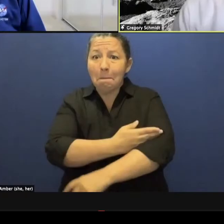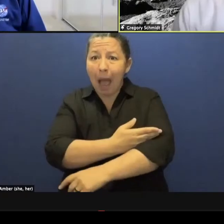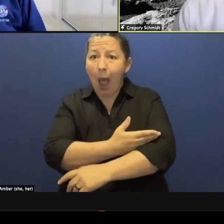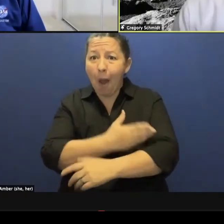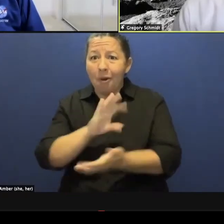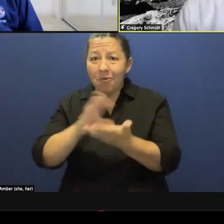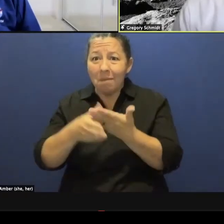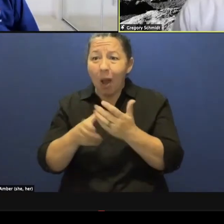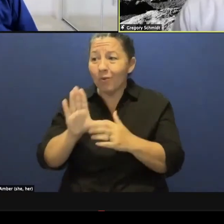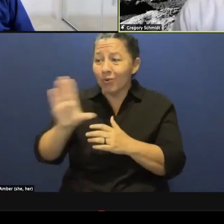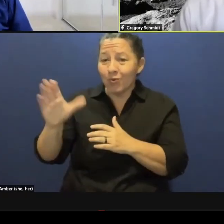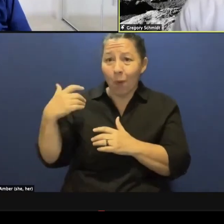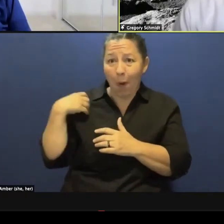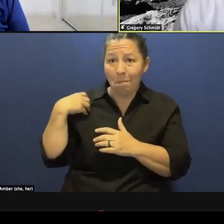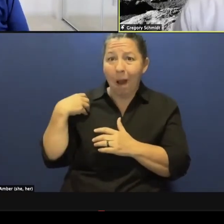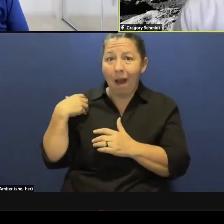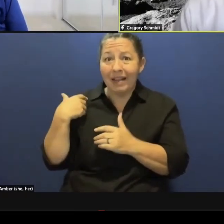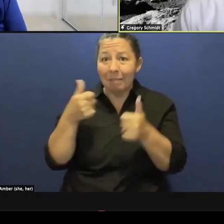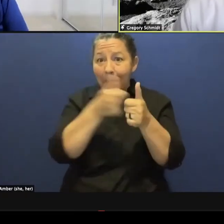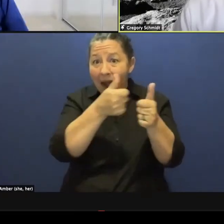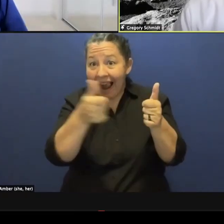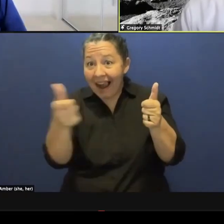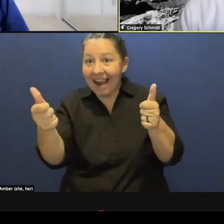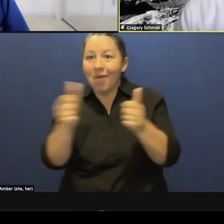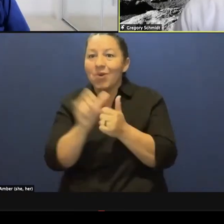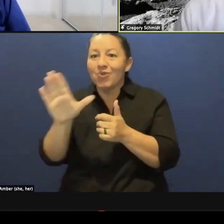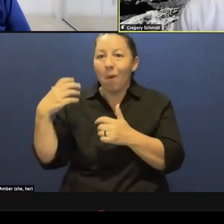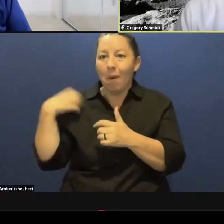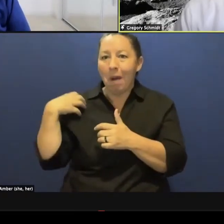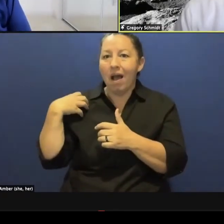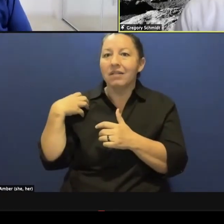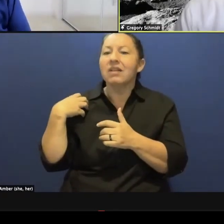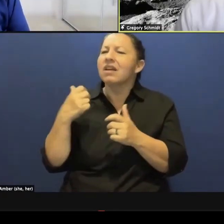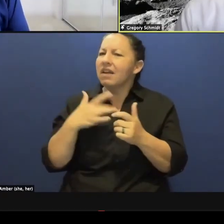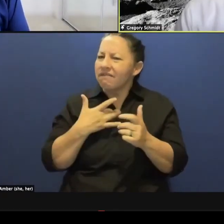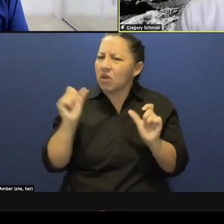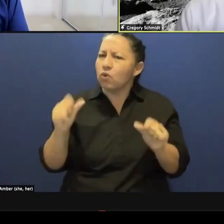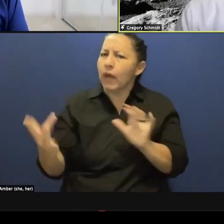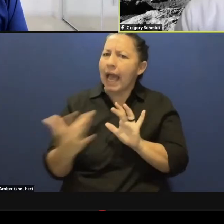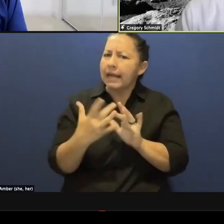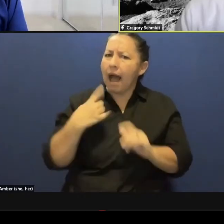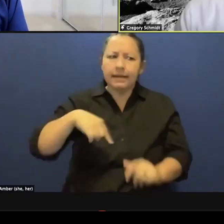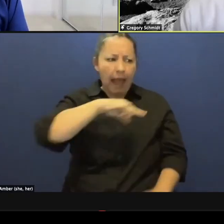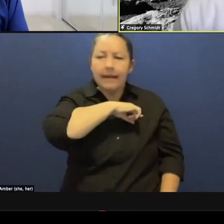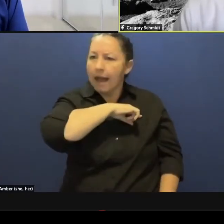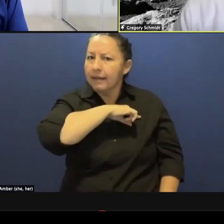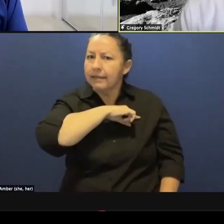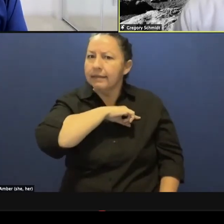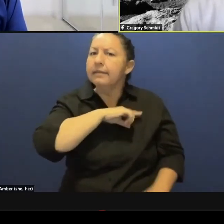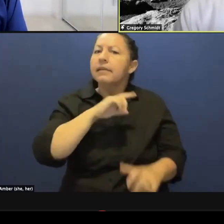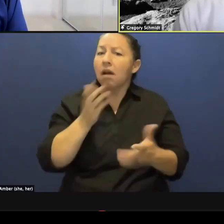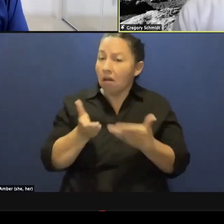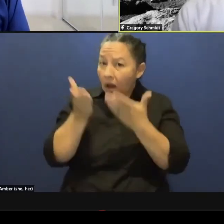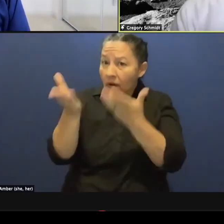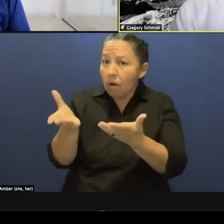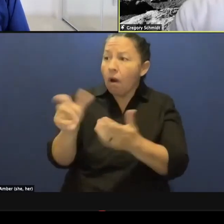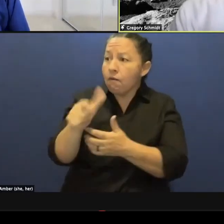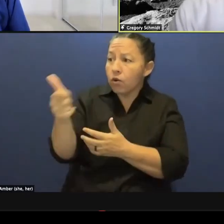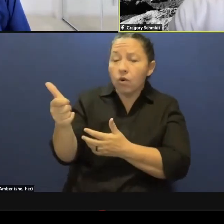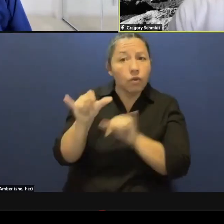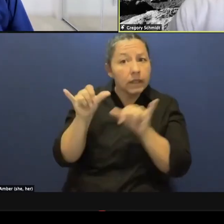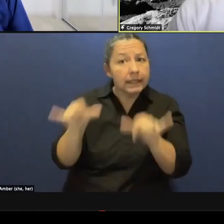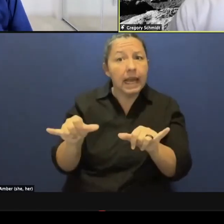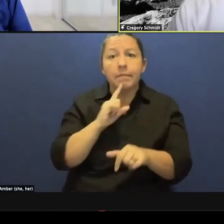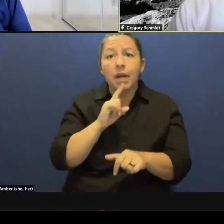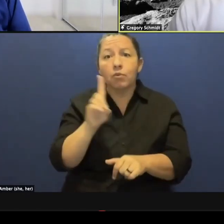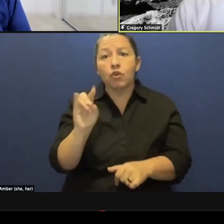your boss, and feel free to contact us. I've made this offer to others. I'm sure, Donald, that